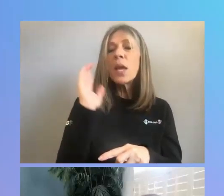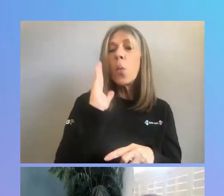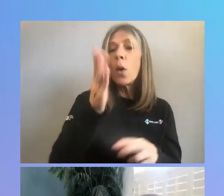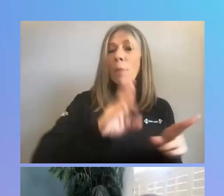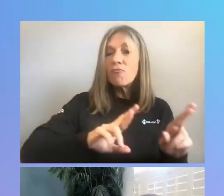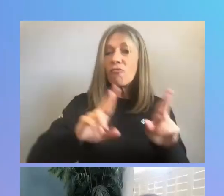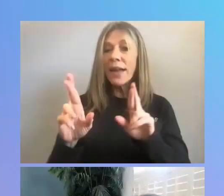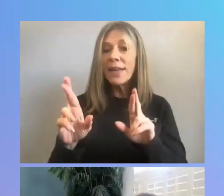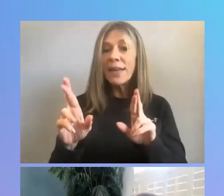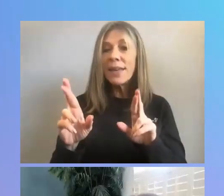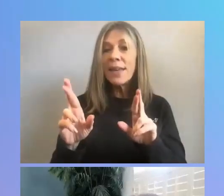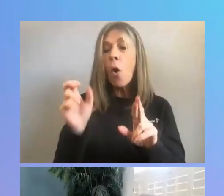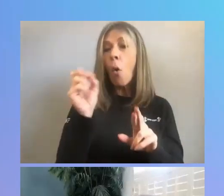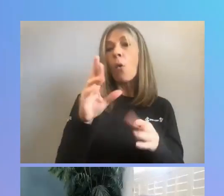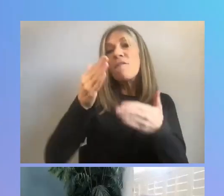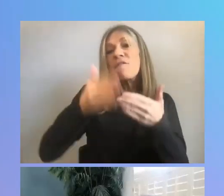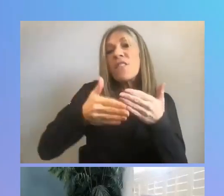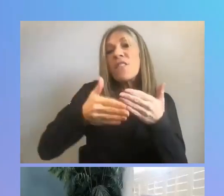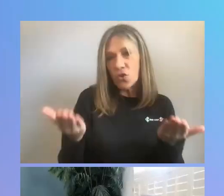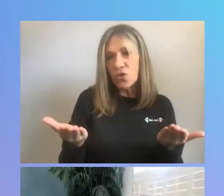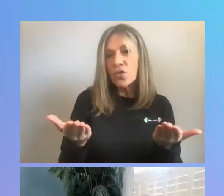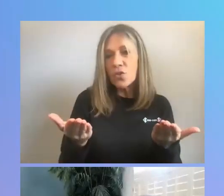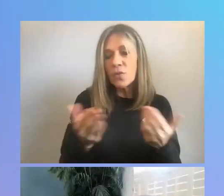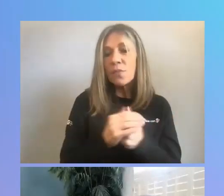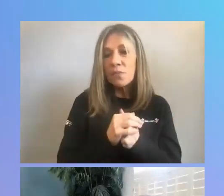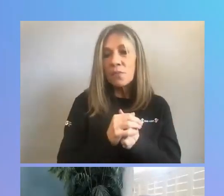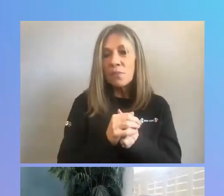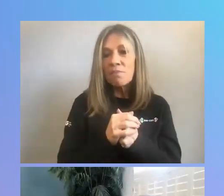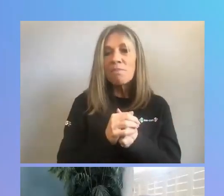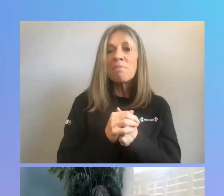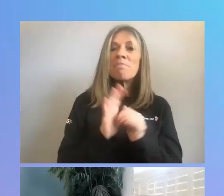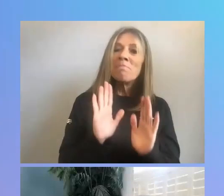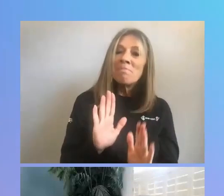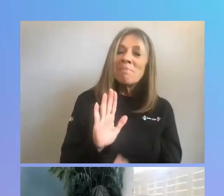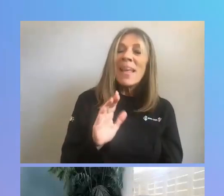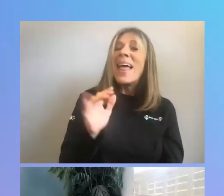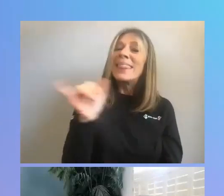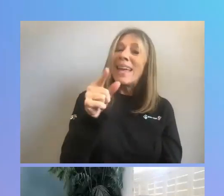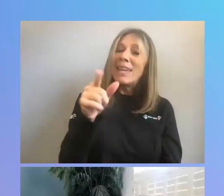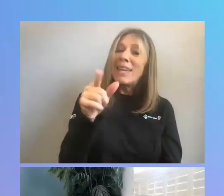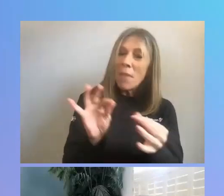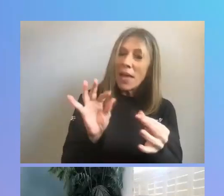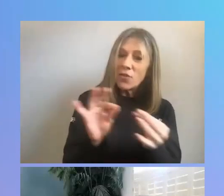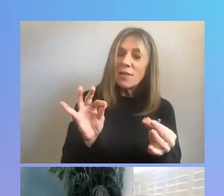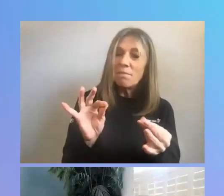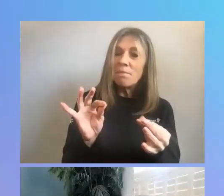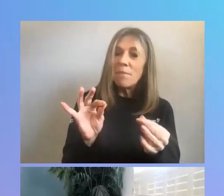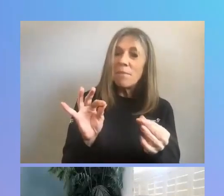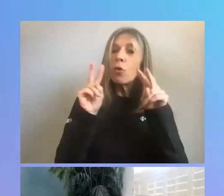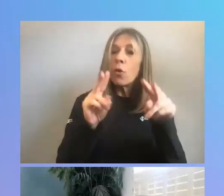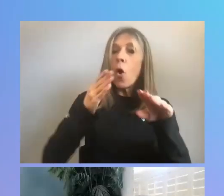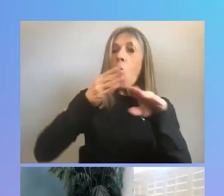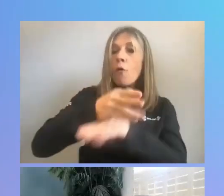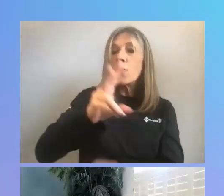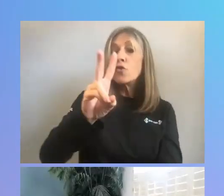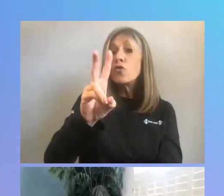ready or finished? Well, Glenna, like you mentioned, they're looking at over 200